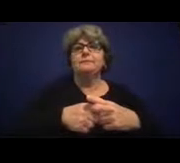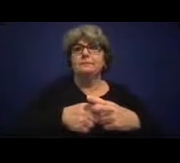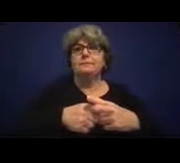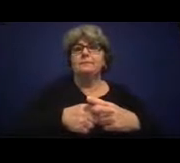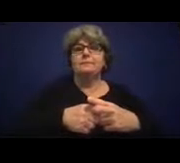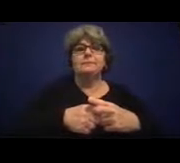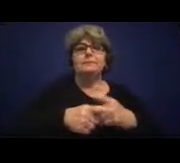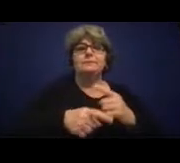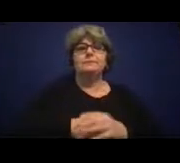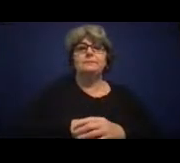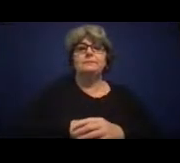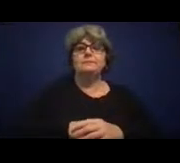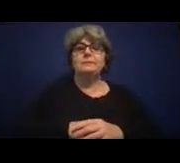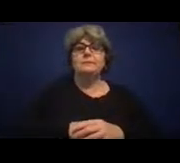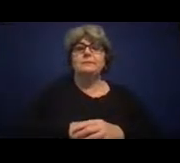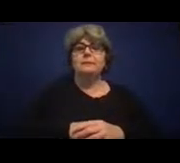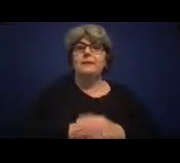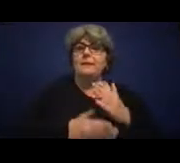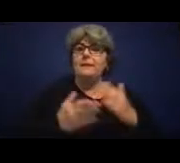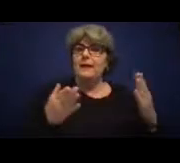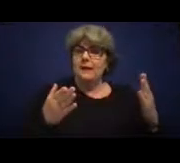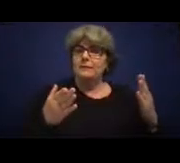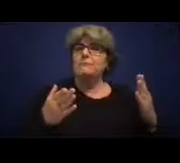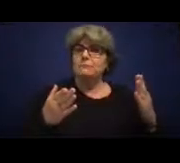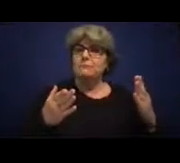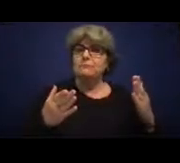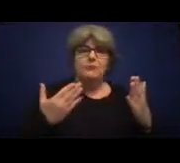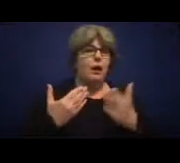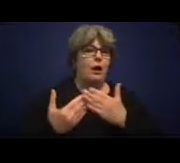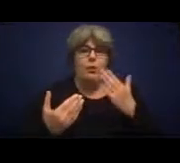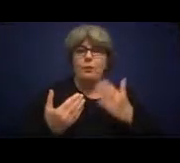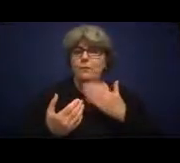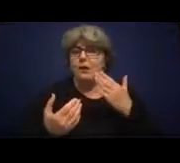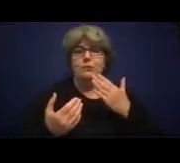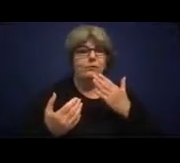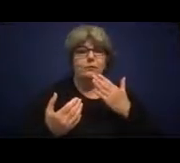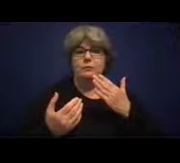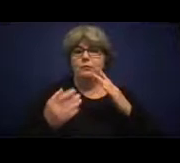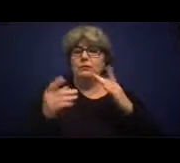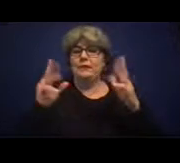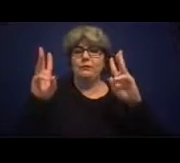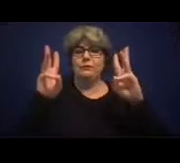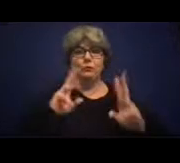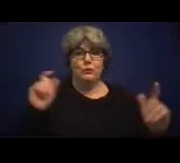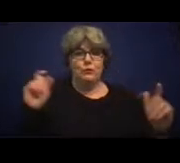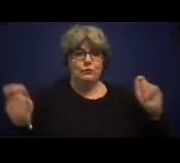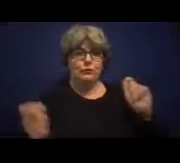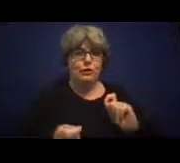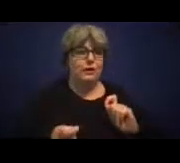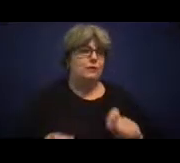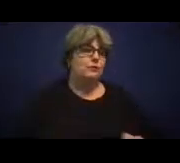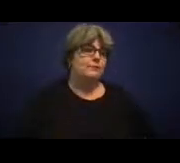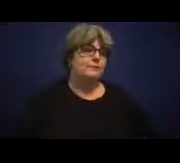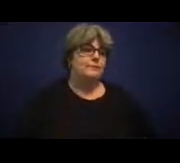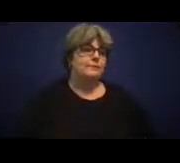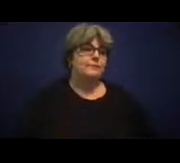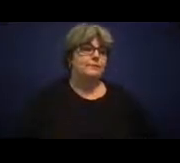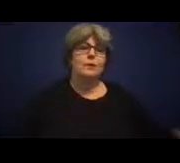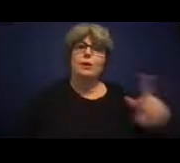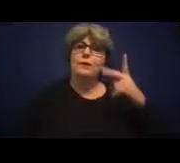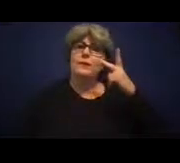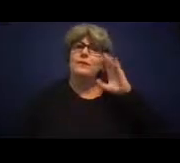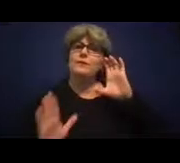landscape and the water is something that's, I think, almost lost when we talk about climate change. So I'm wondering what you guys are seeing in this